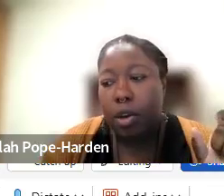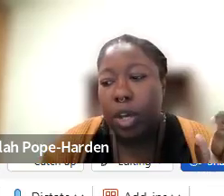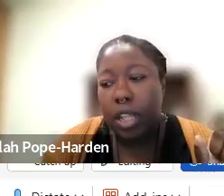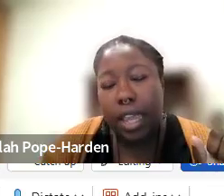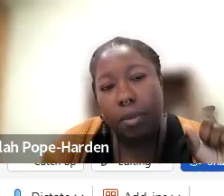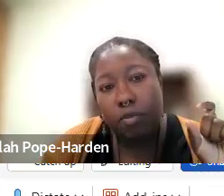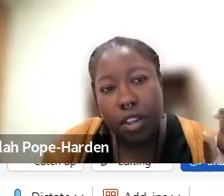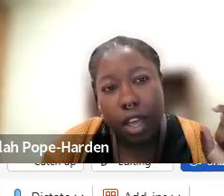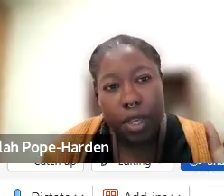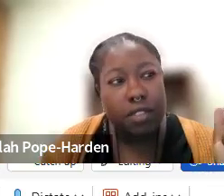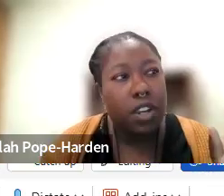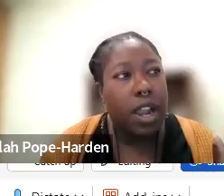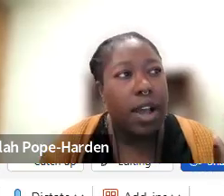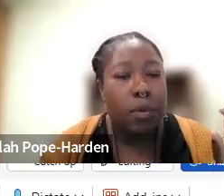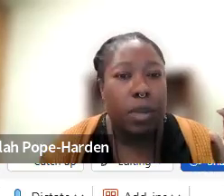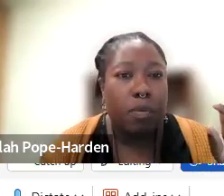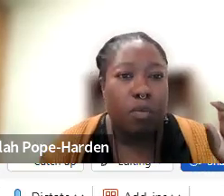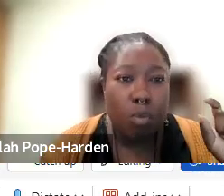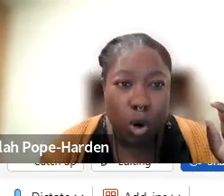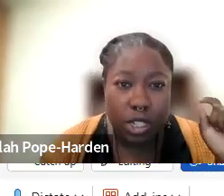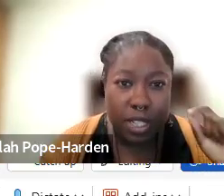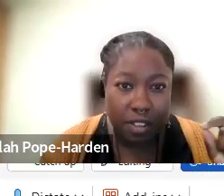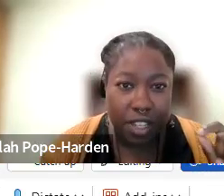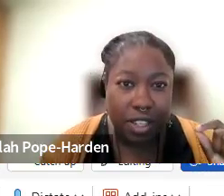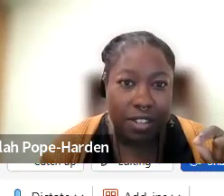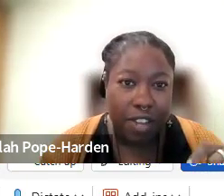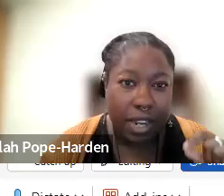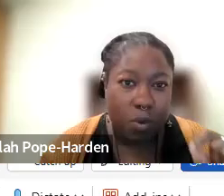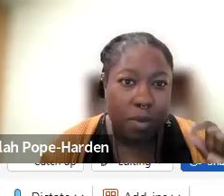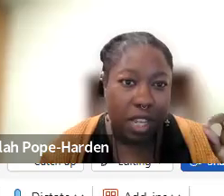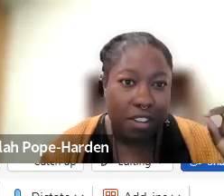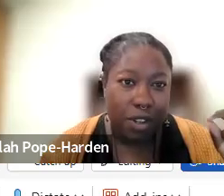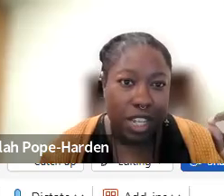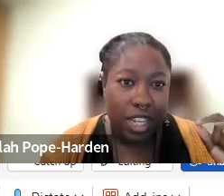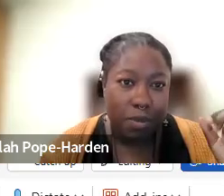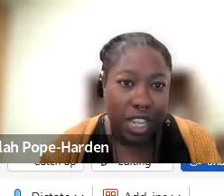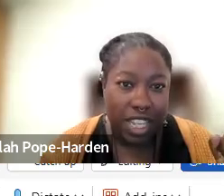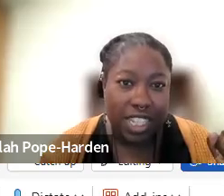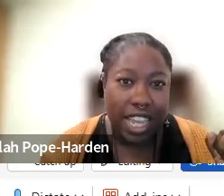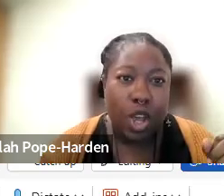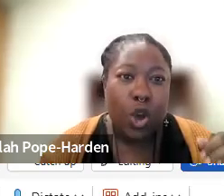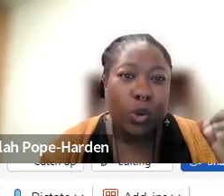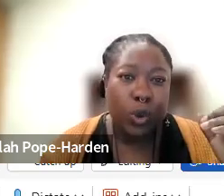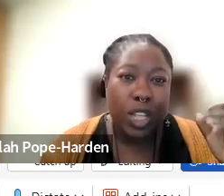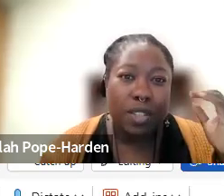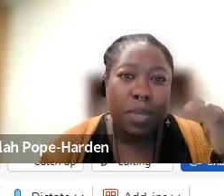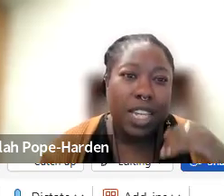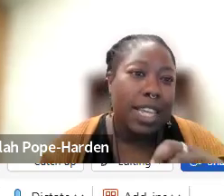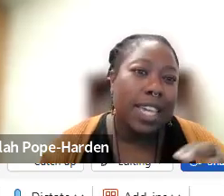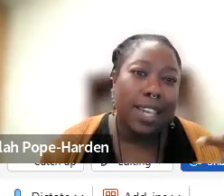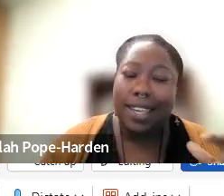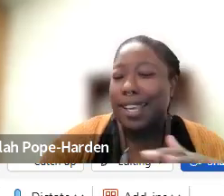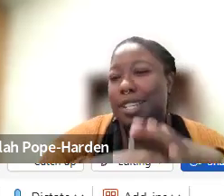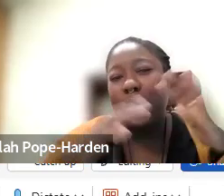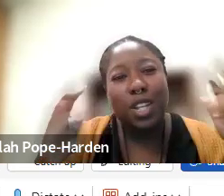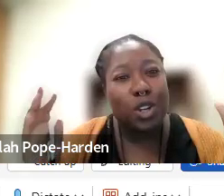it. But like helping us figure out how we more specifically define what meaningful engagement is, like, and